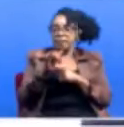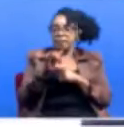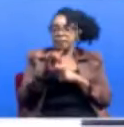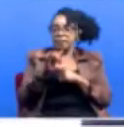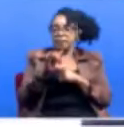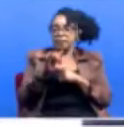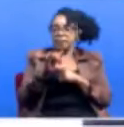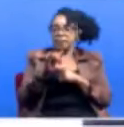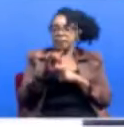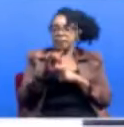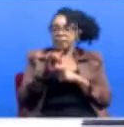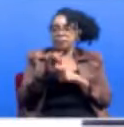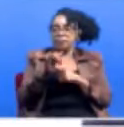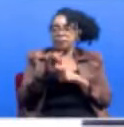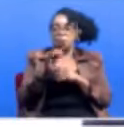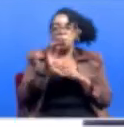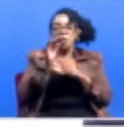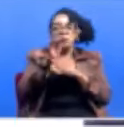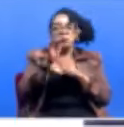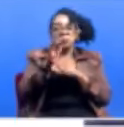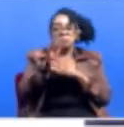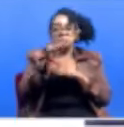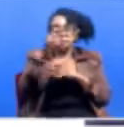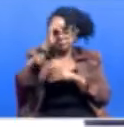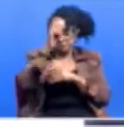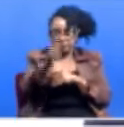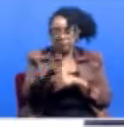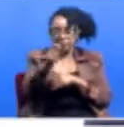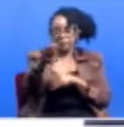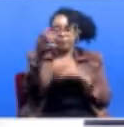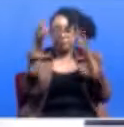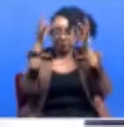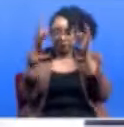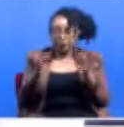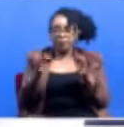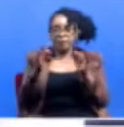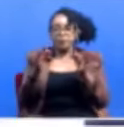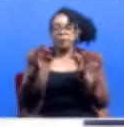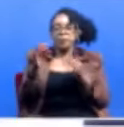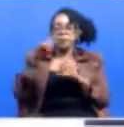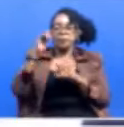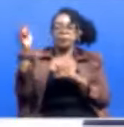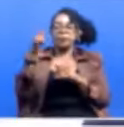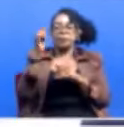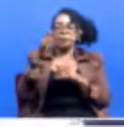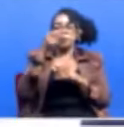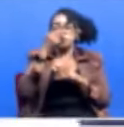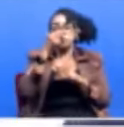Tunamuomba kwamba a respect decision ya President William Ruto.